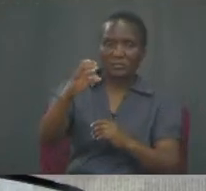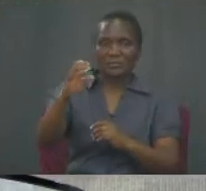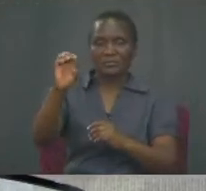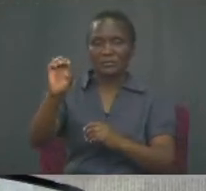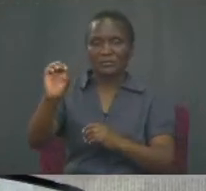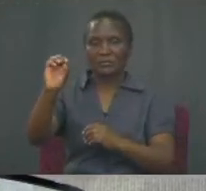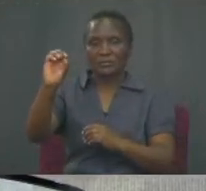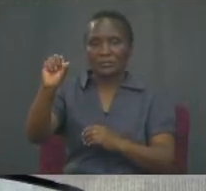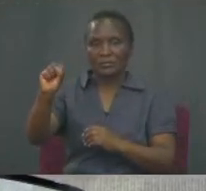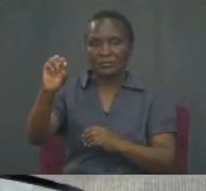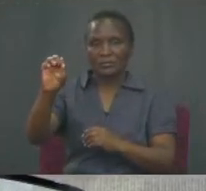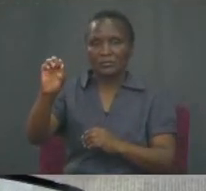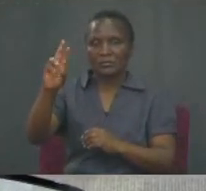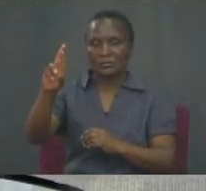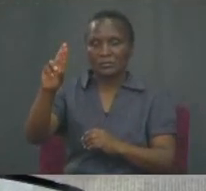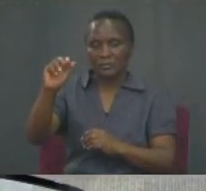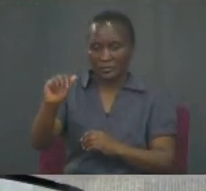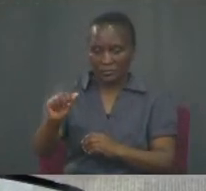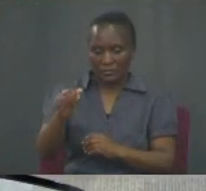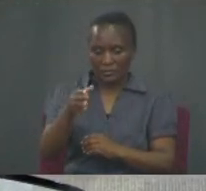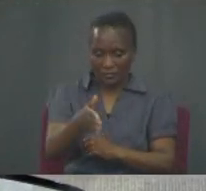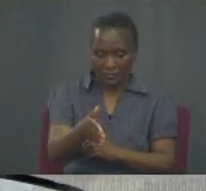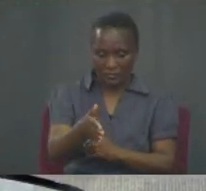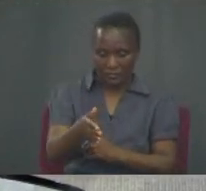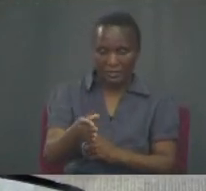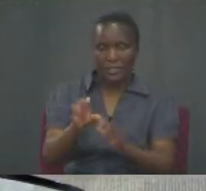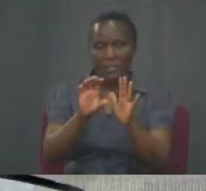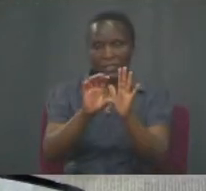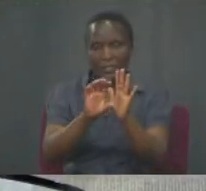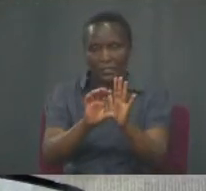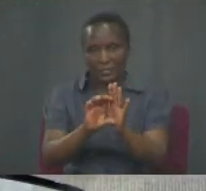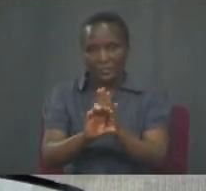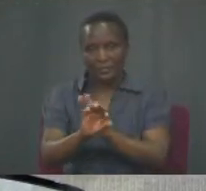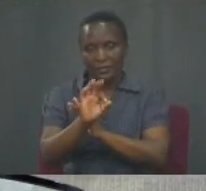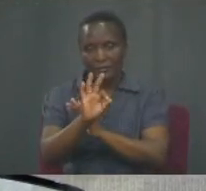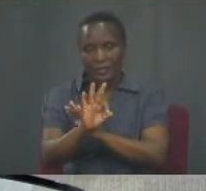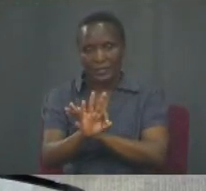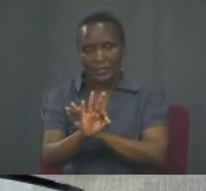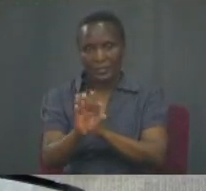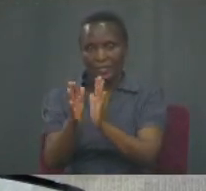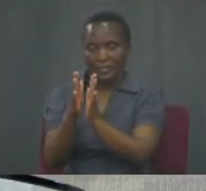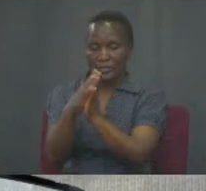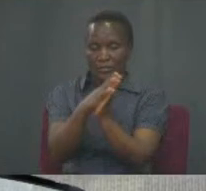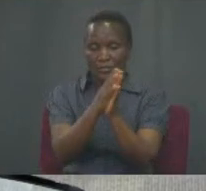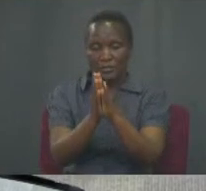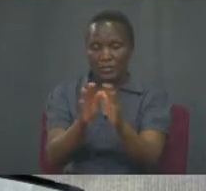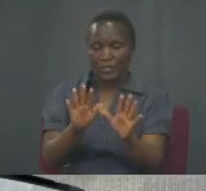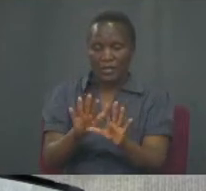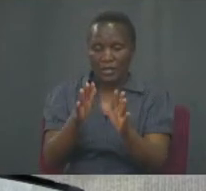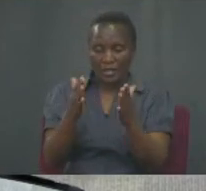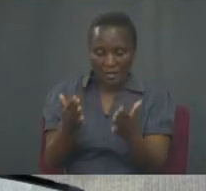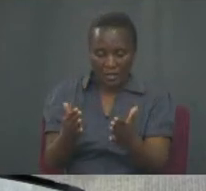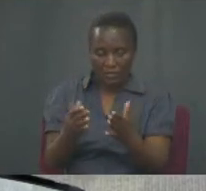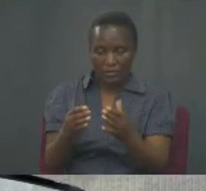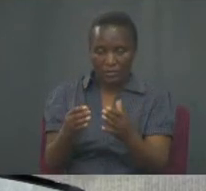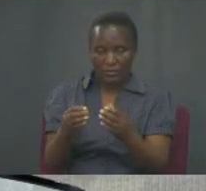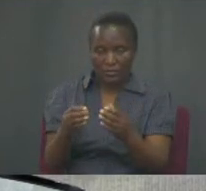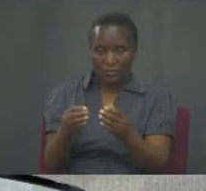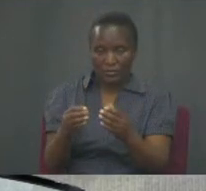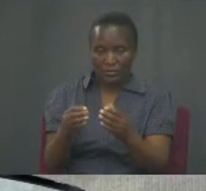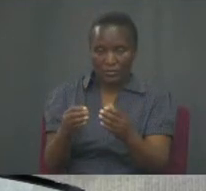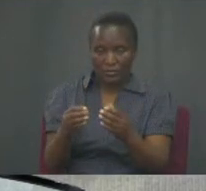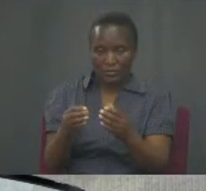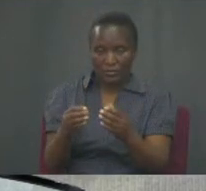Judges chapter number 3 is a narration of how the war was fought. You follow?